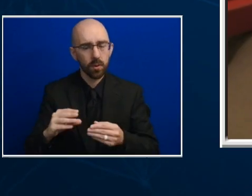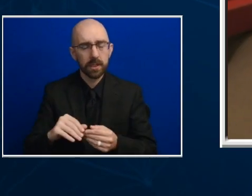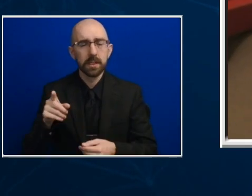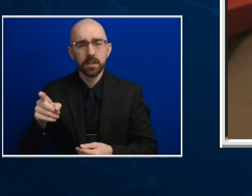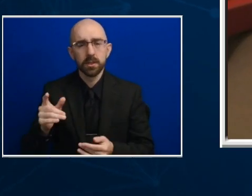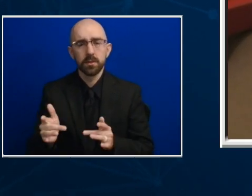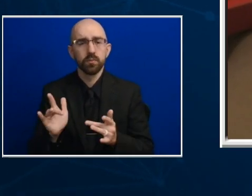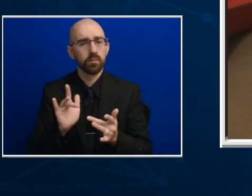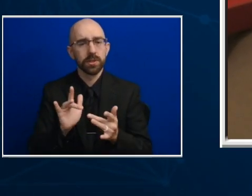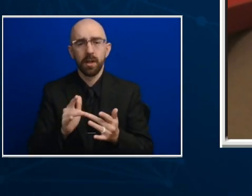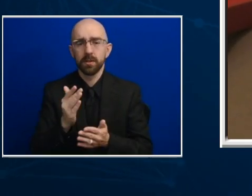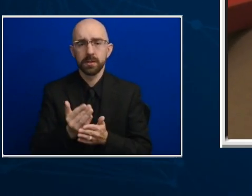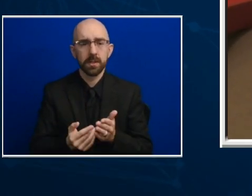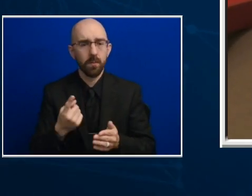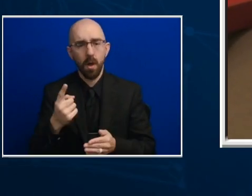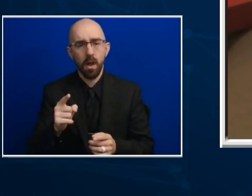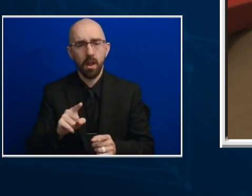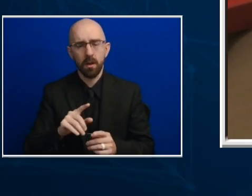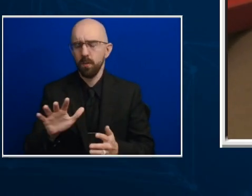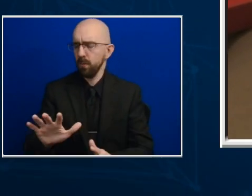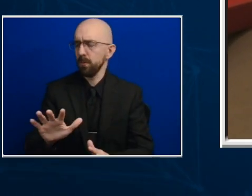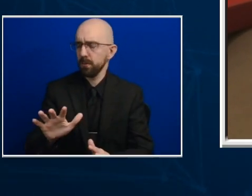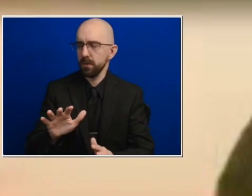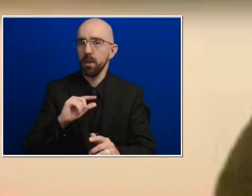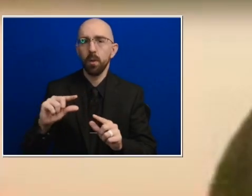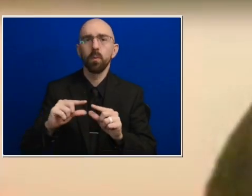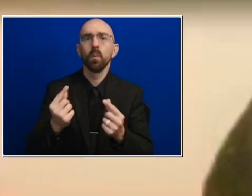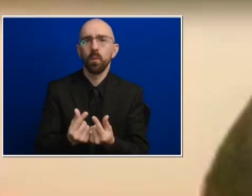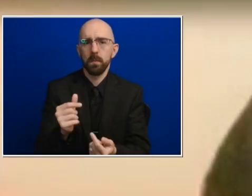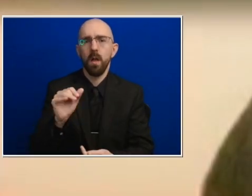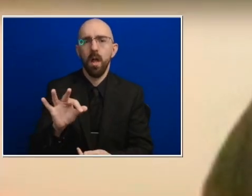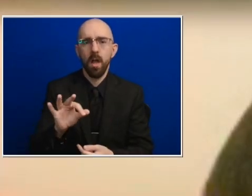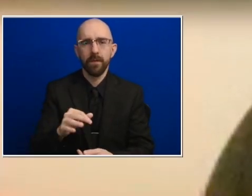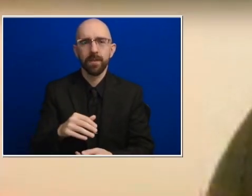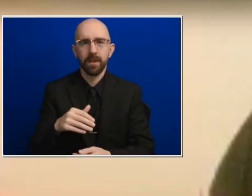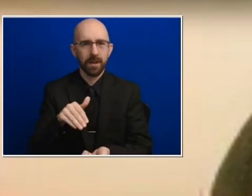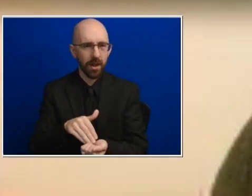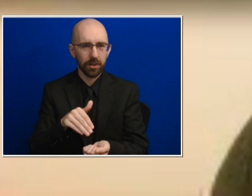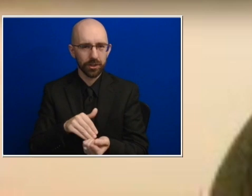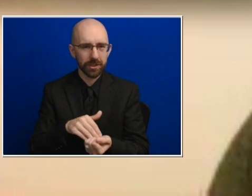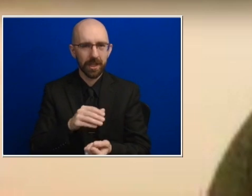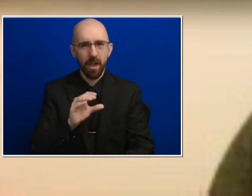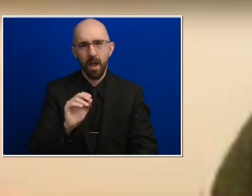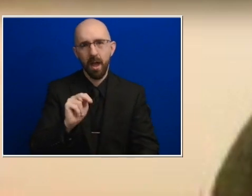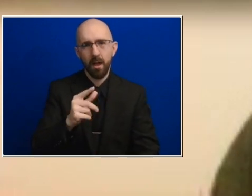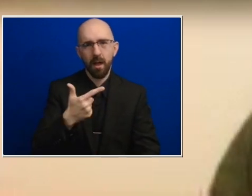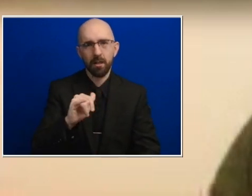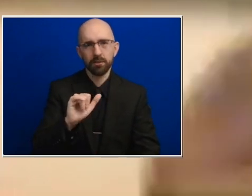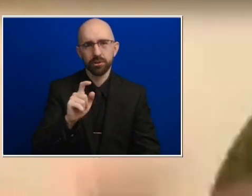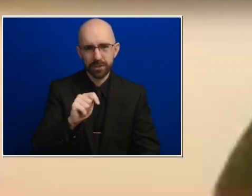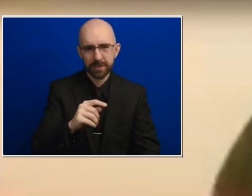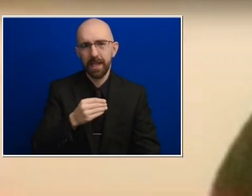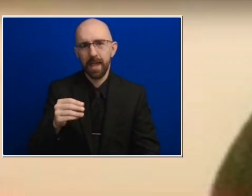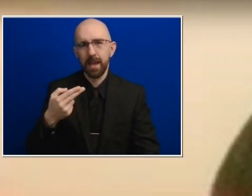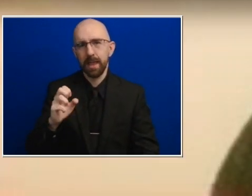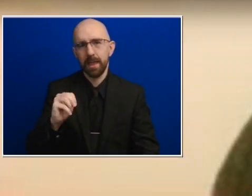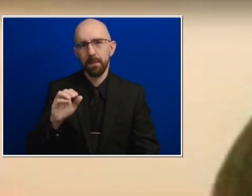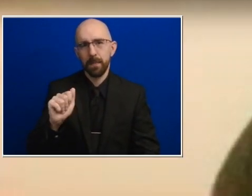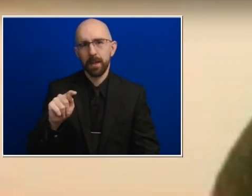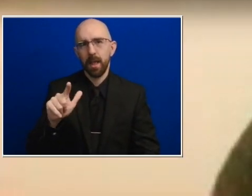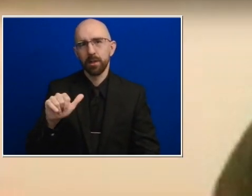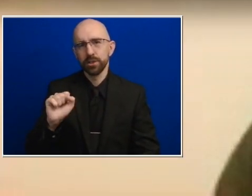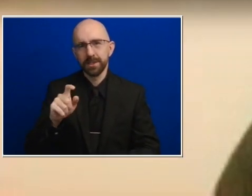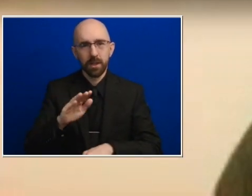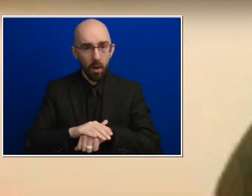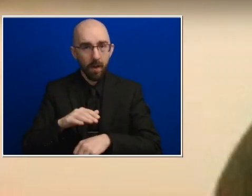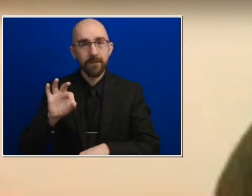to someone over, or a group of hematologists and oncologists over Facebook. And finally